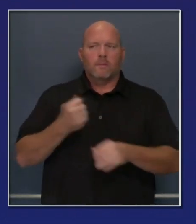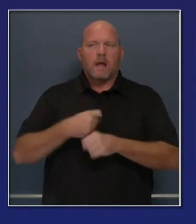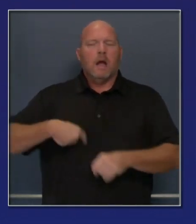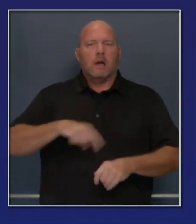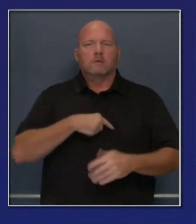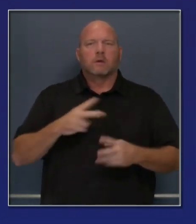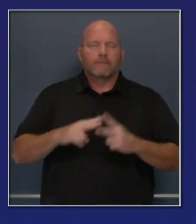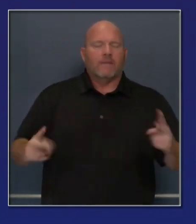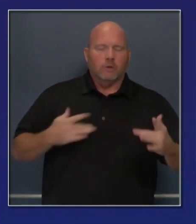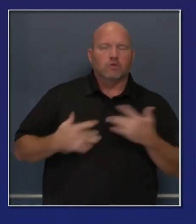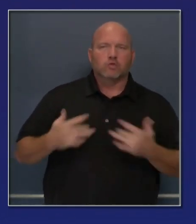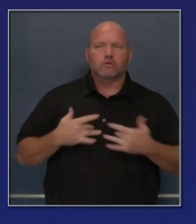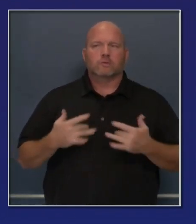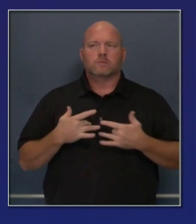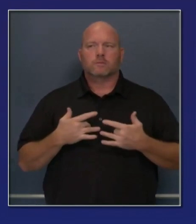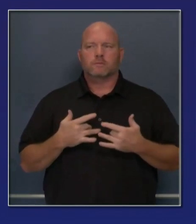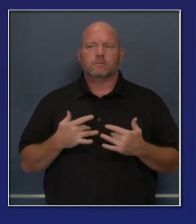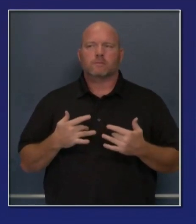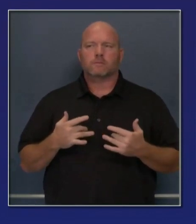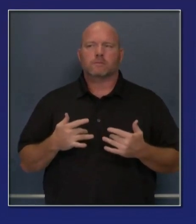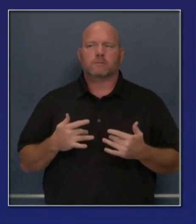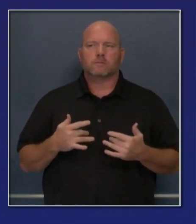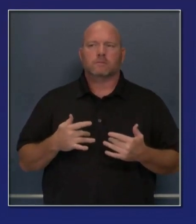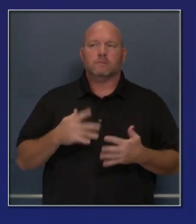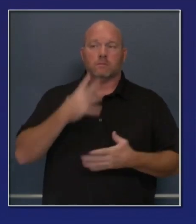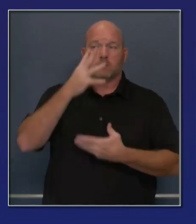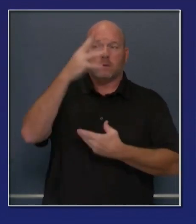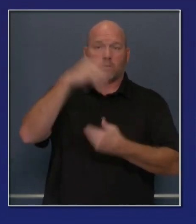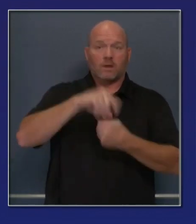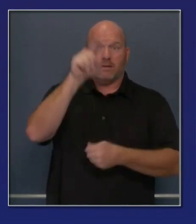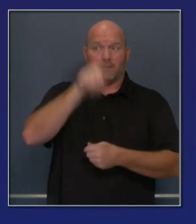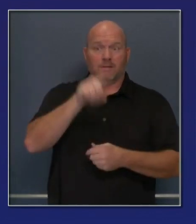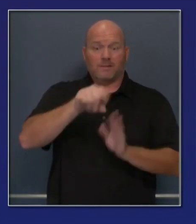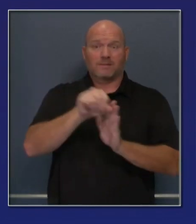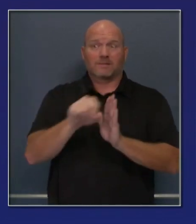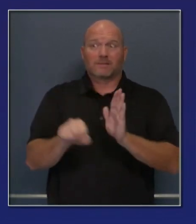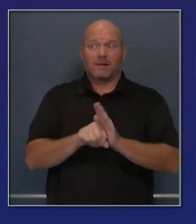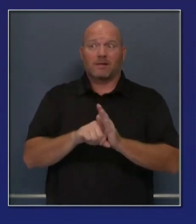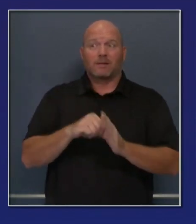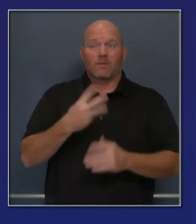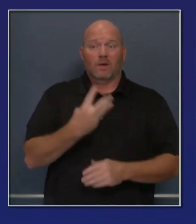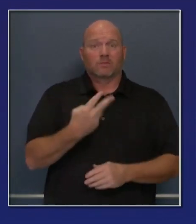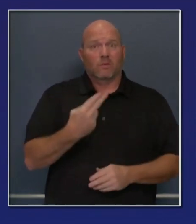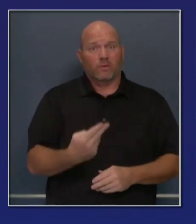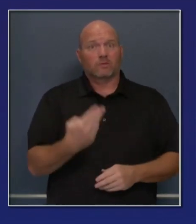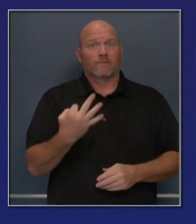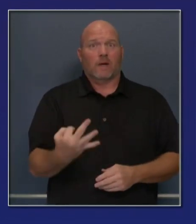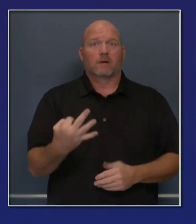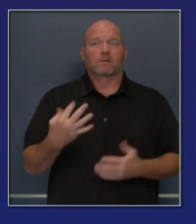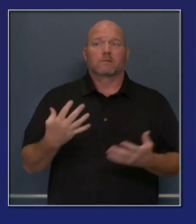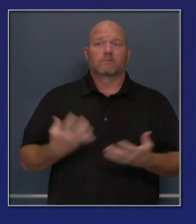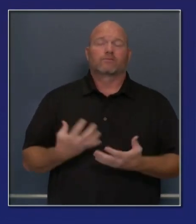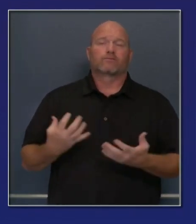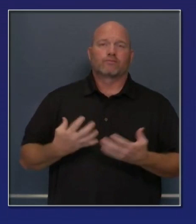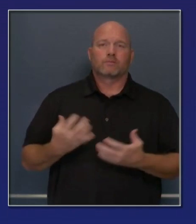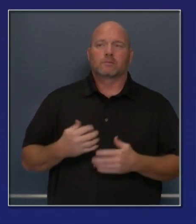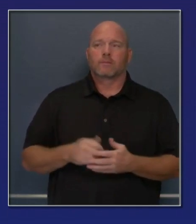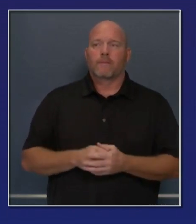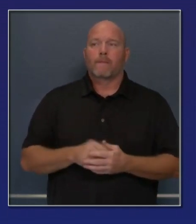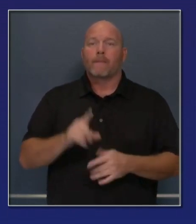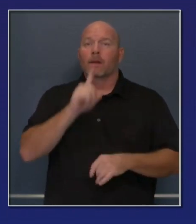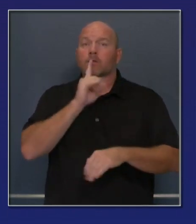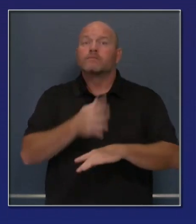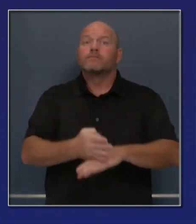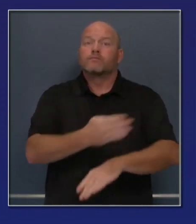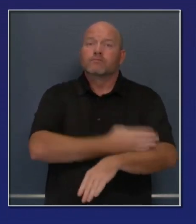coming into that part of the state, again, Wednesday, Thursday, and Friday. Additionally, real progress, in fact,